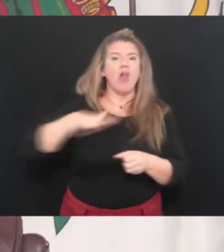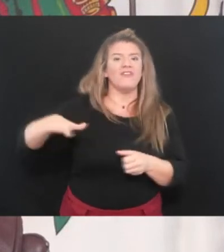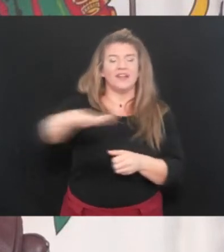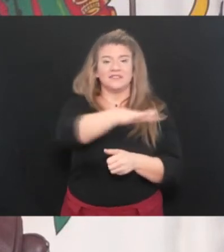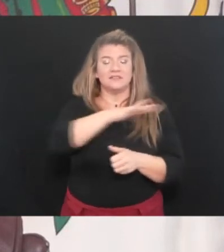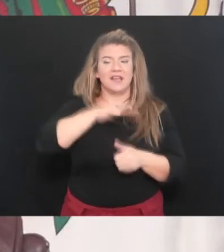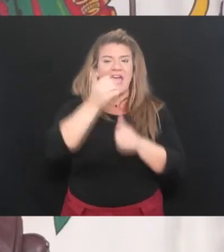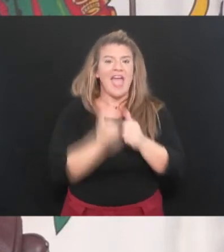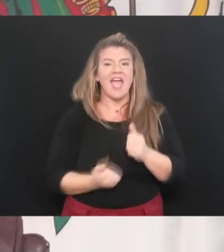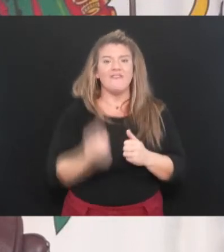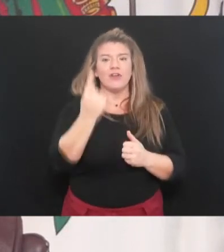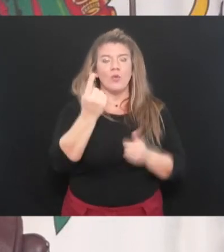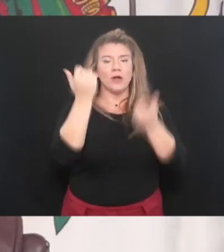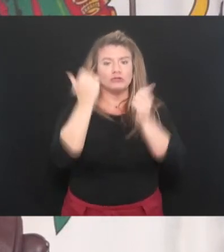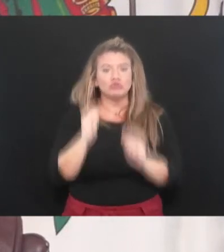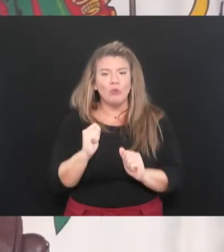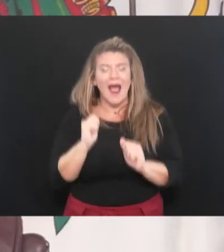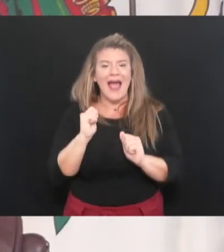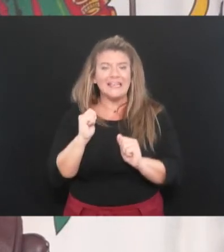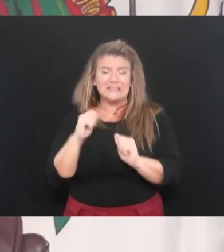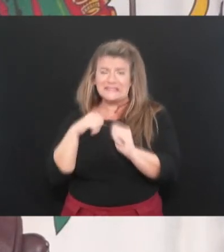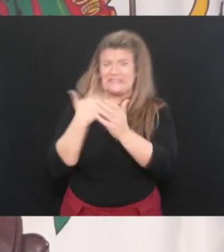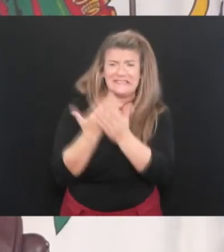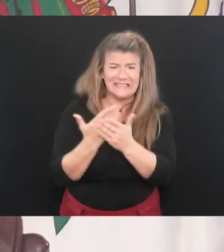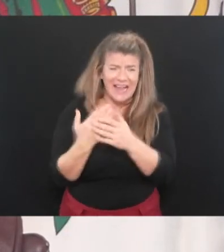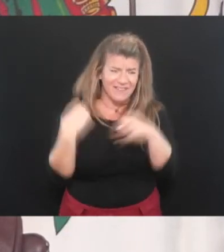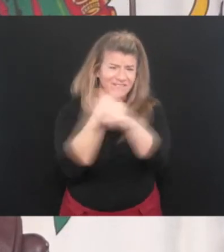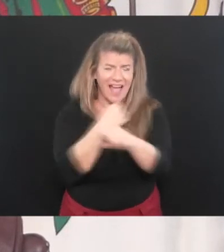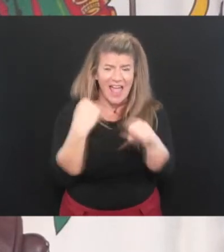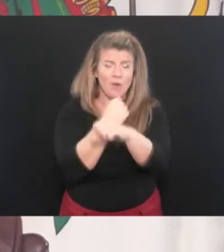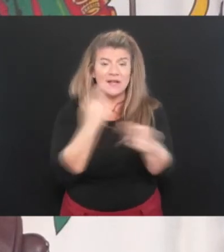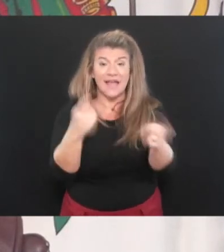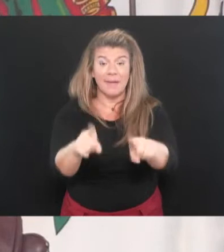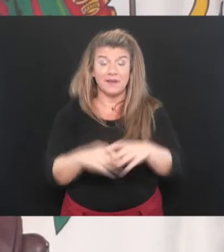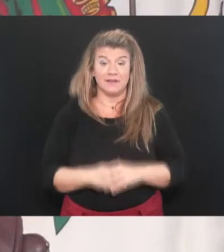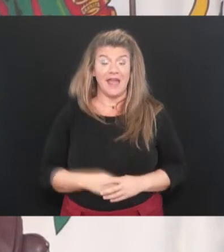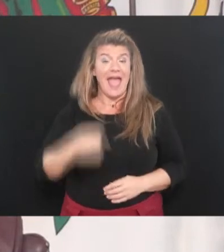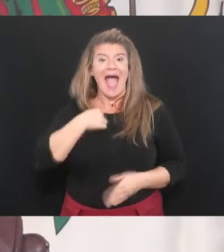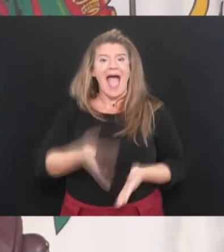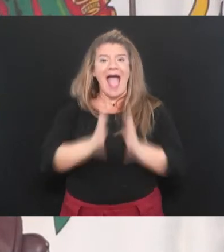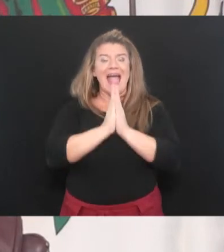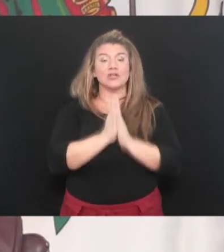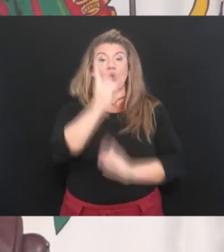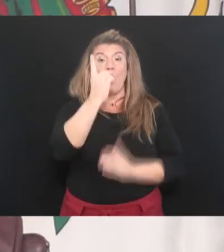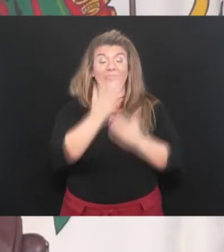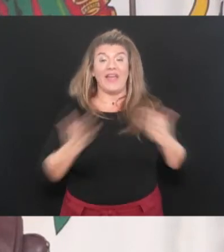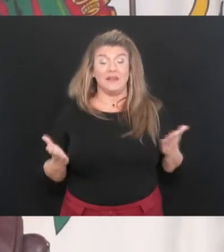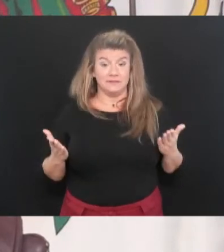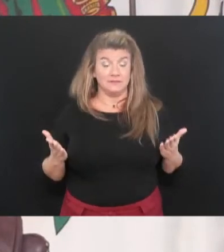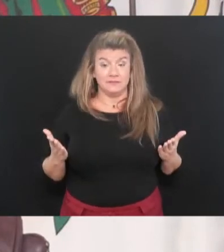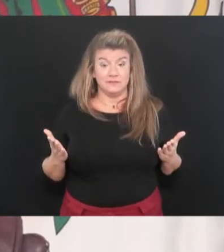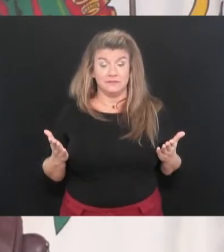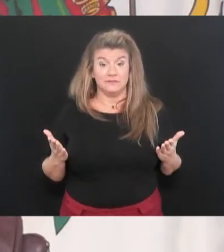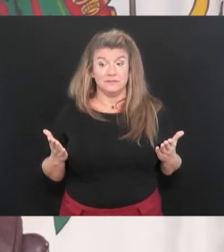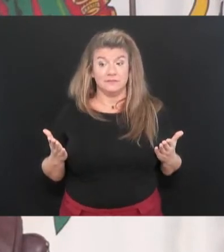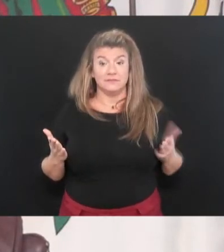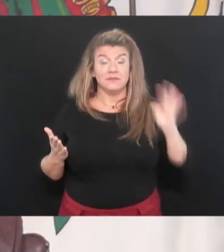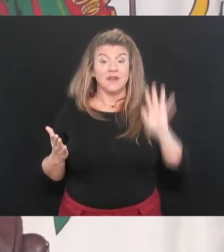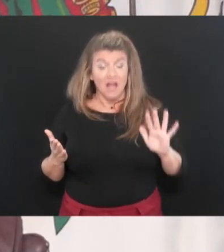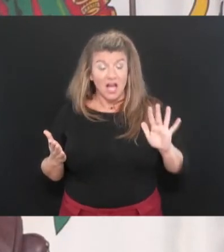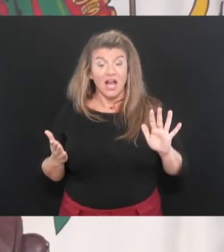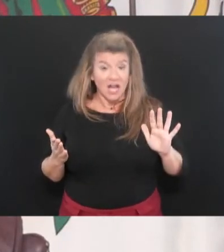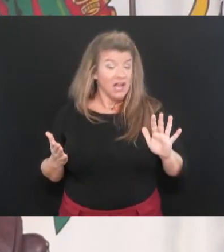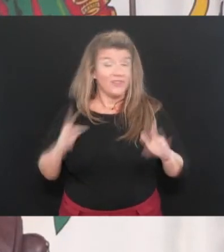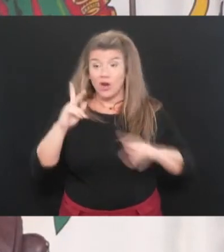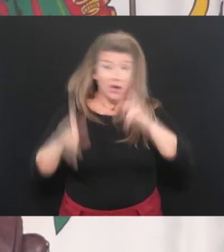is trying to run to the fire. All we ask is one thing, and that is just this: for people,